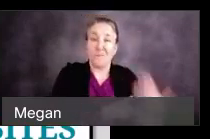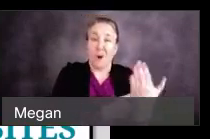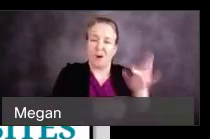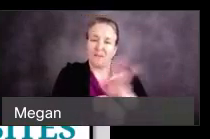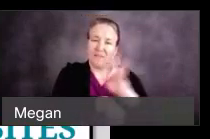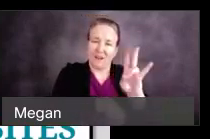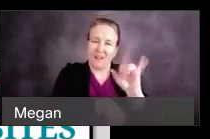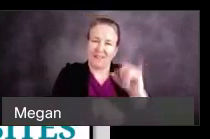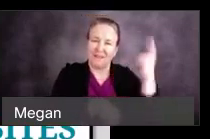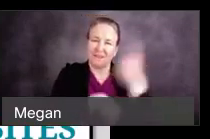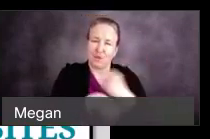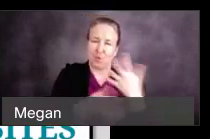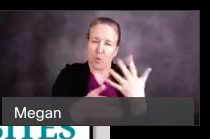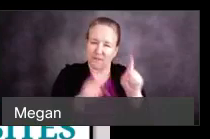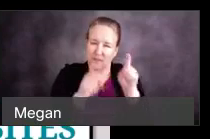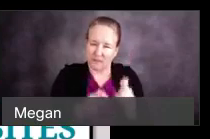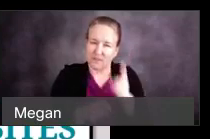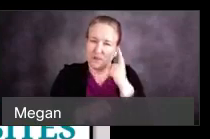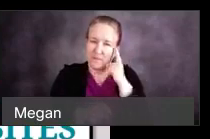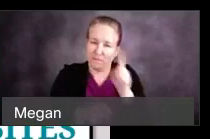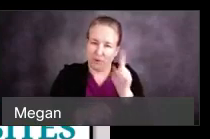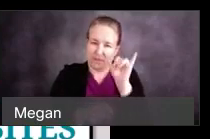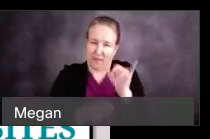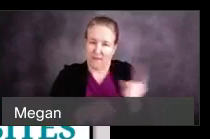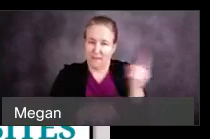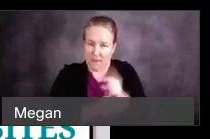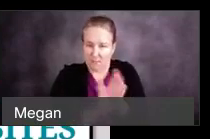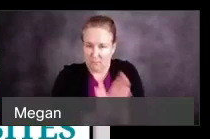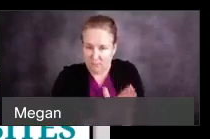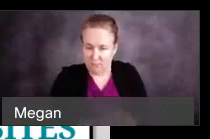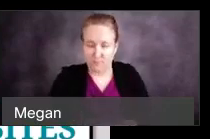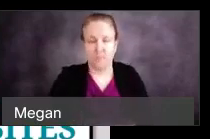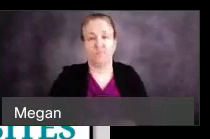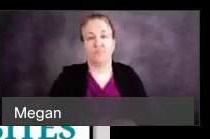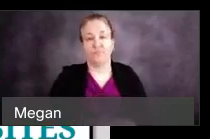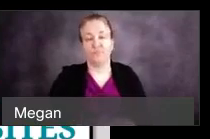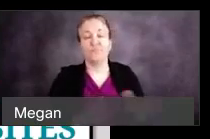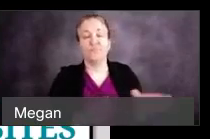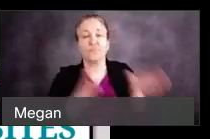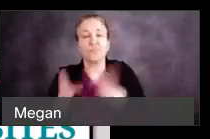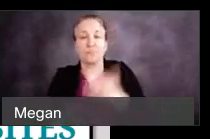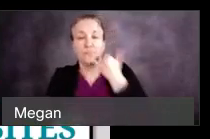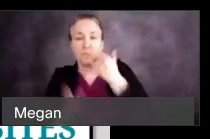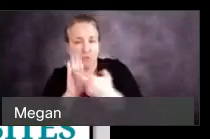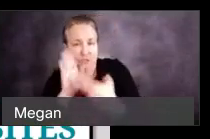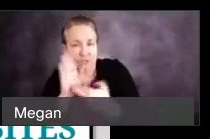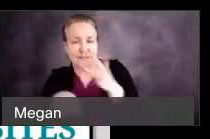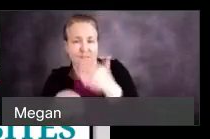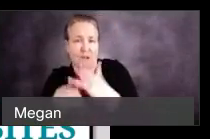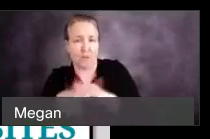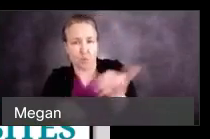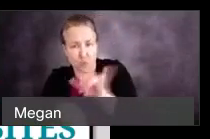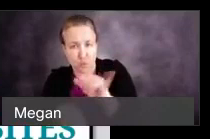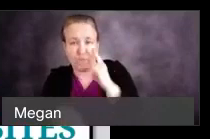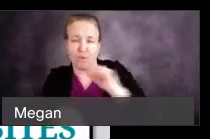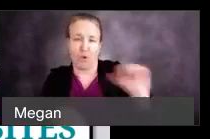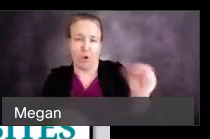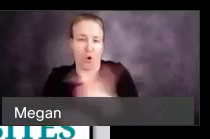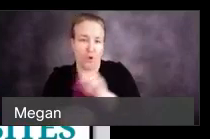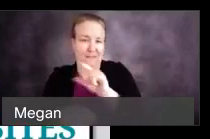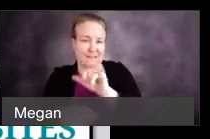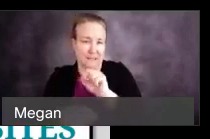day of testing for that day. Phone registration is also available for all the sites